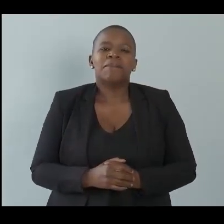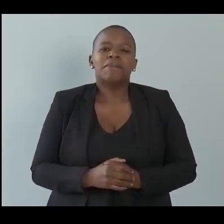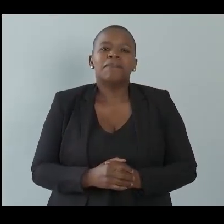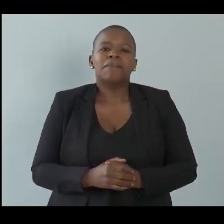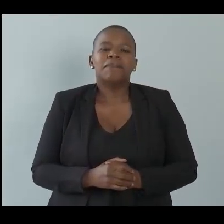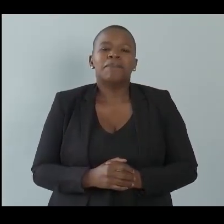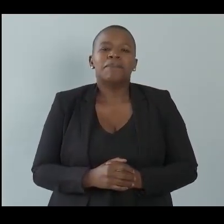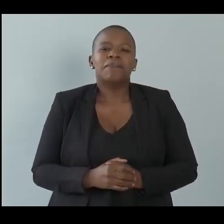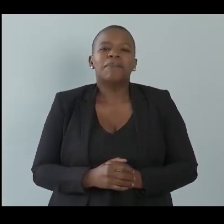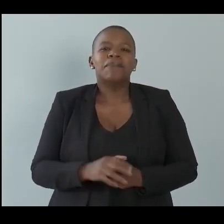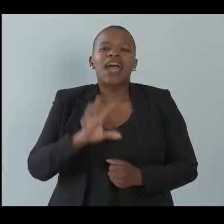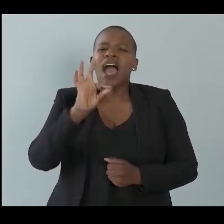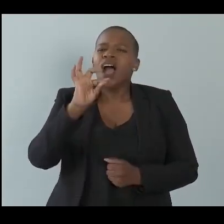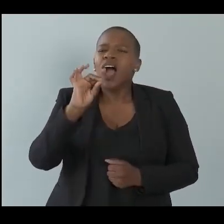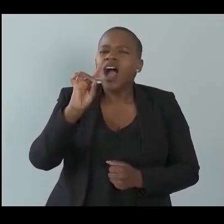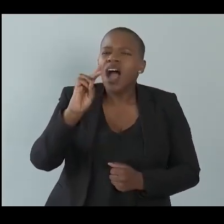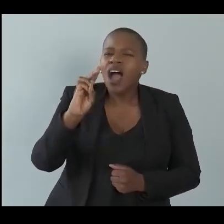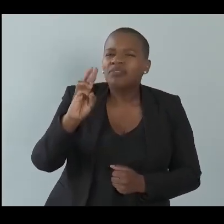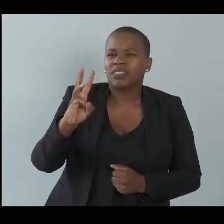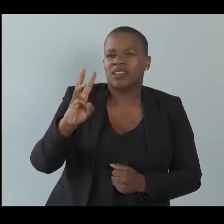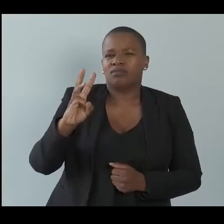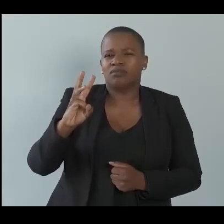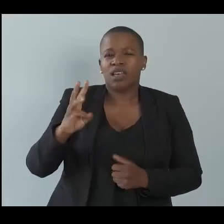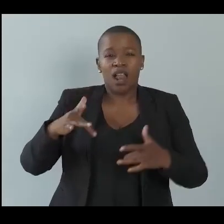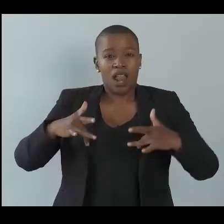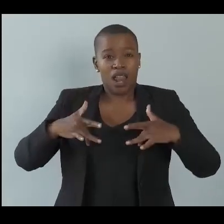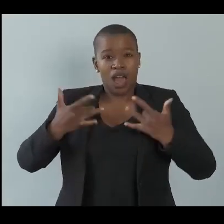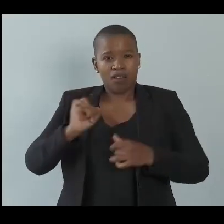Every day, we impact your lives in countless